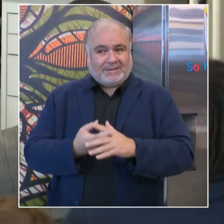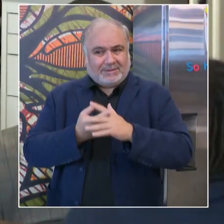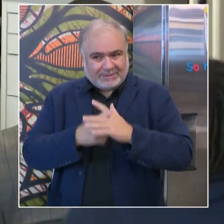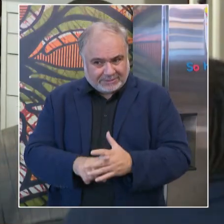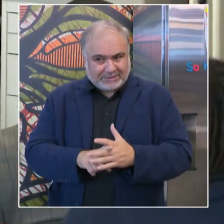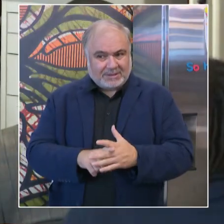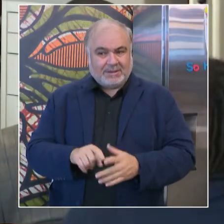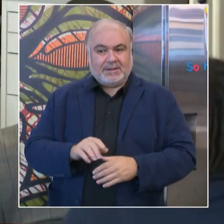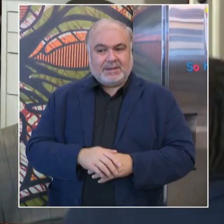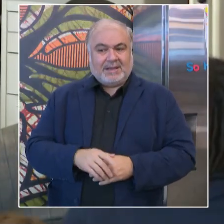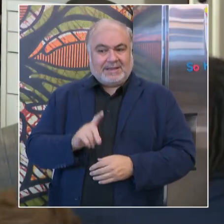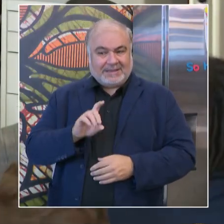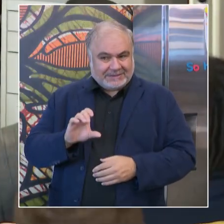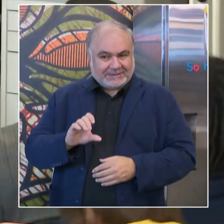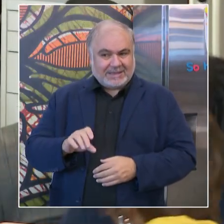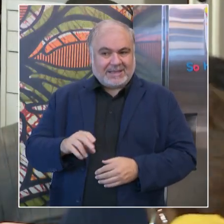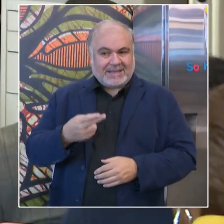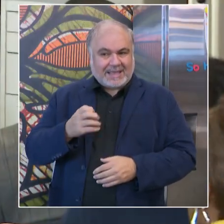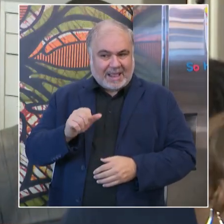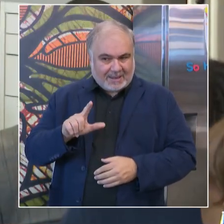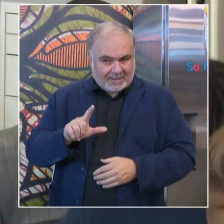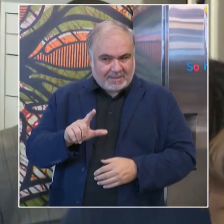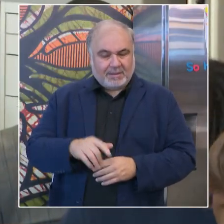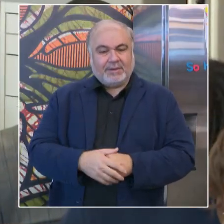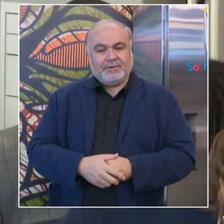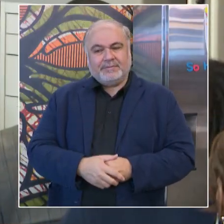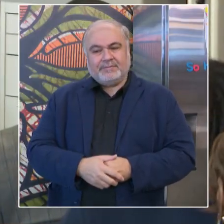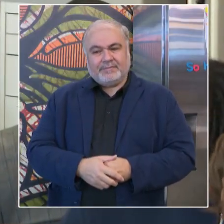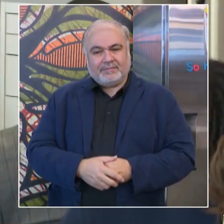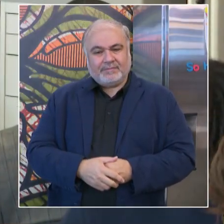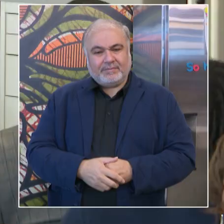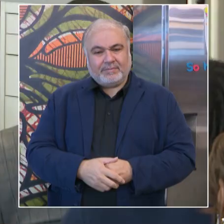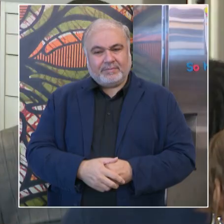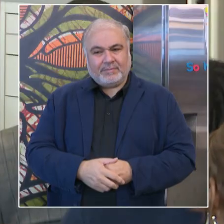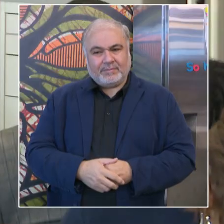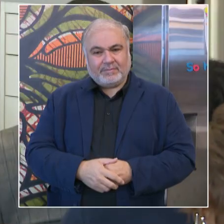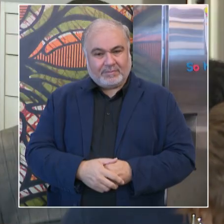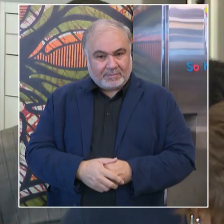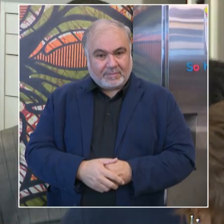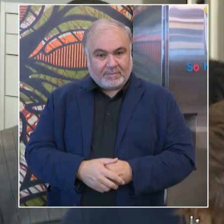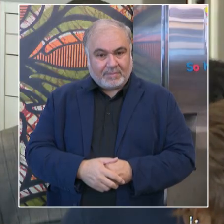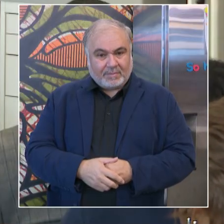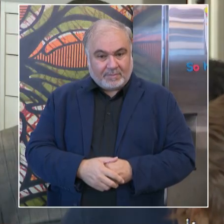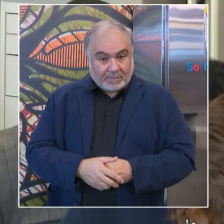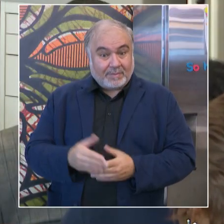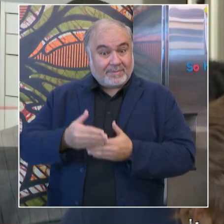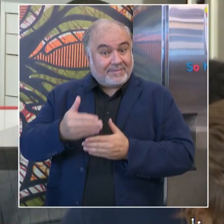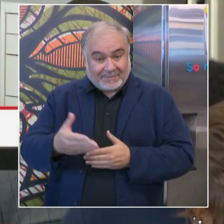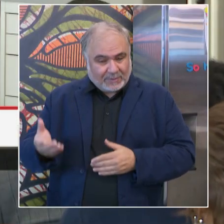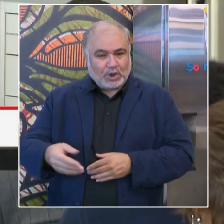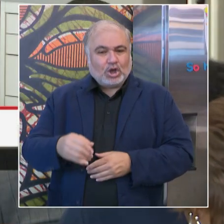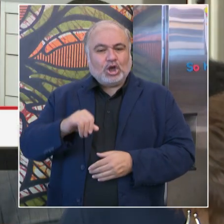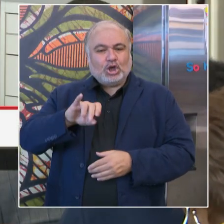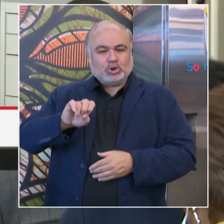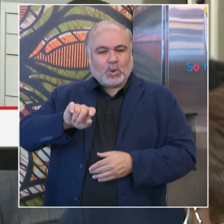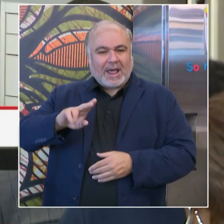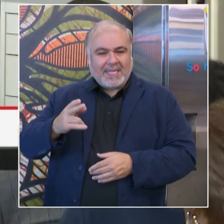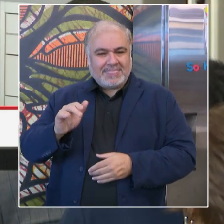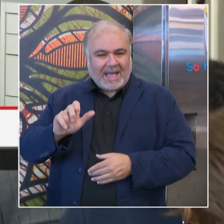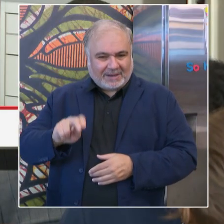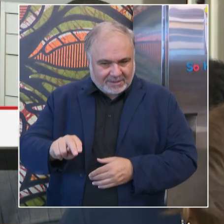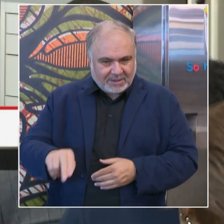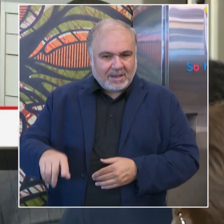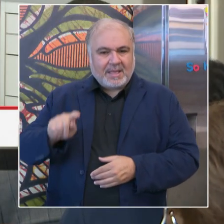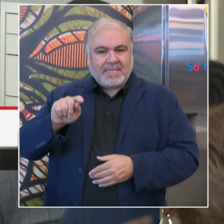of introducing Jonathan Tejeda Flores. Jonathan graduated in June from the Columbia Heights Education Campus and the Ward